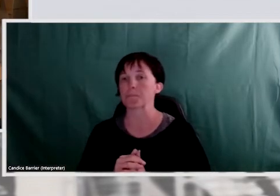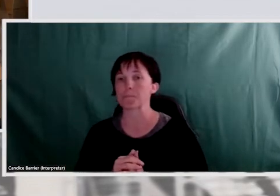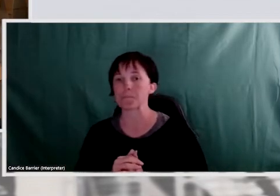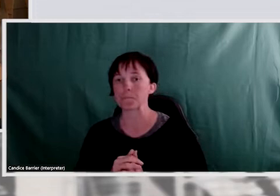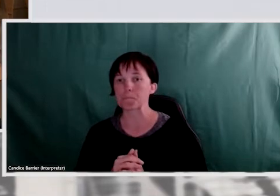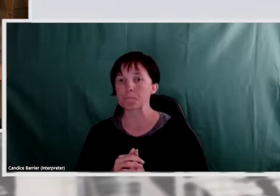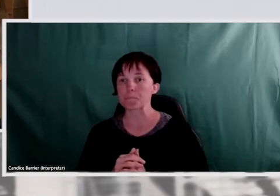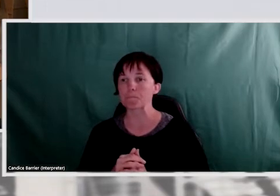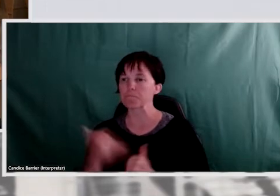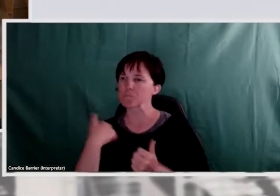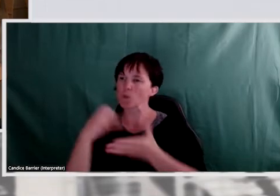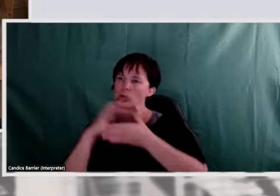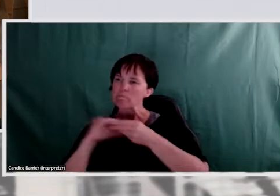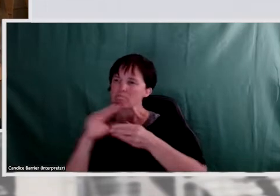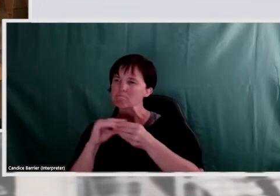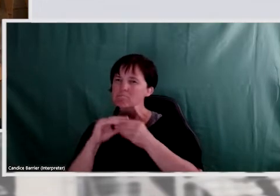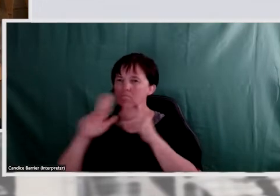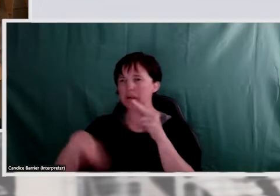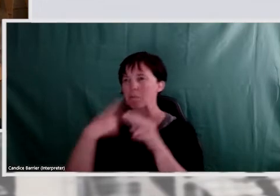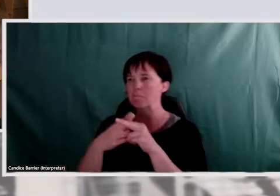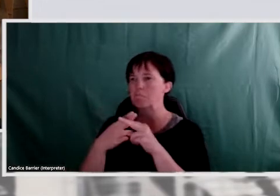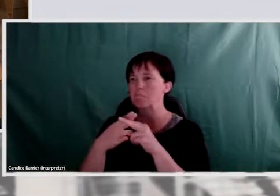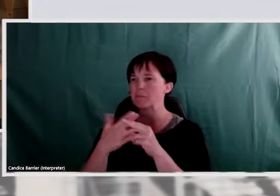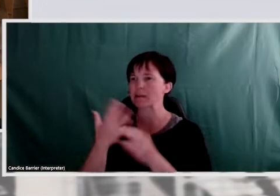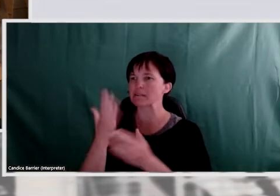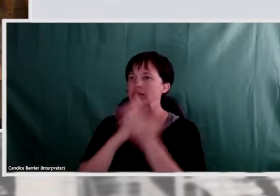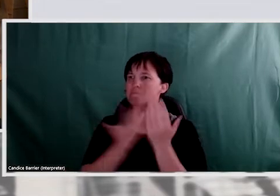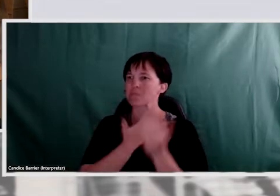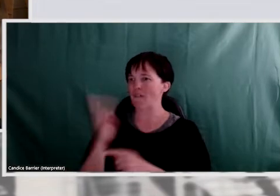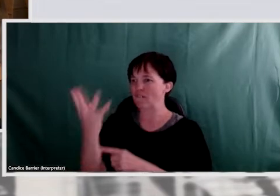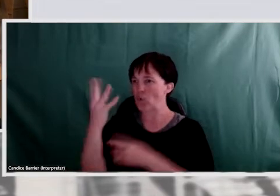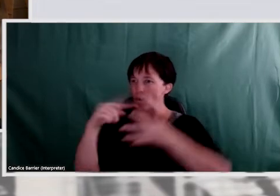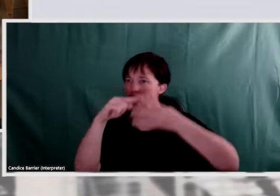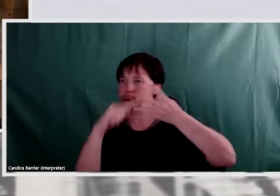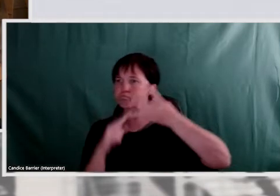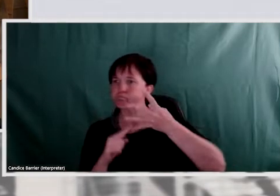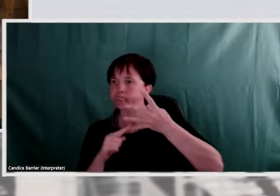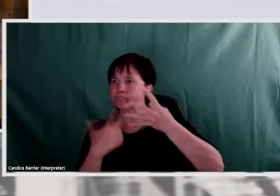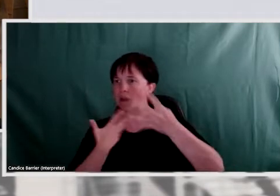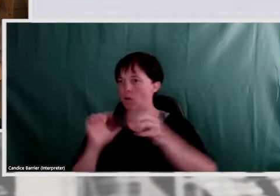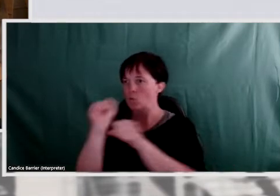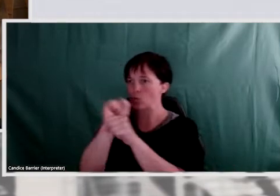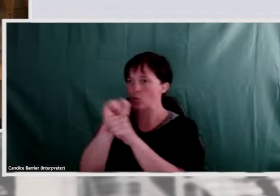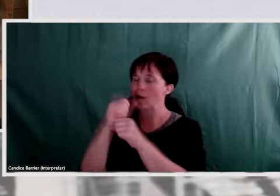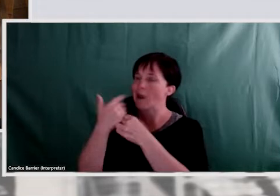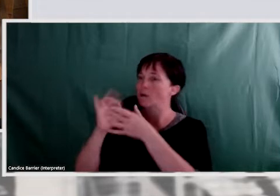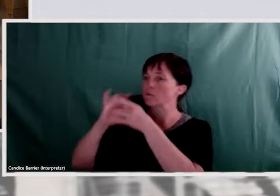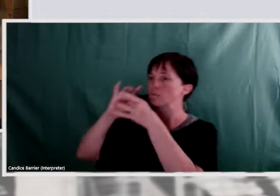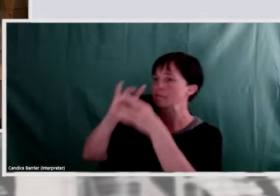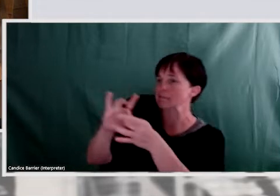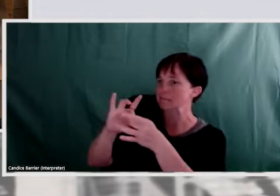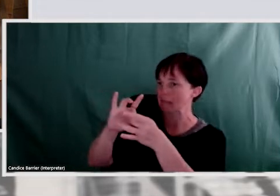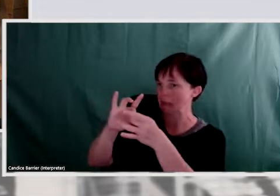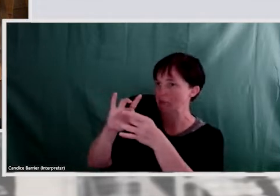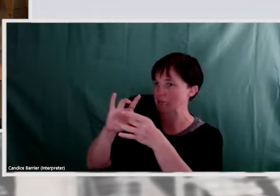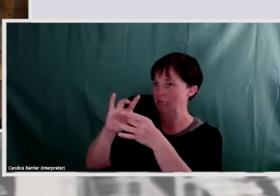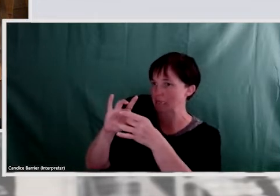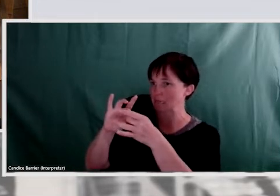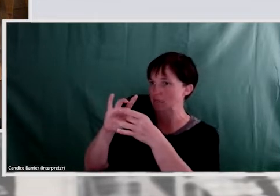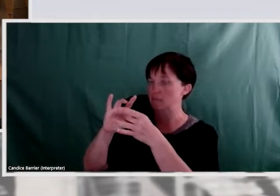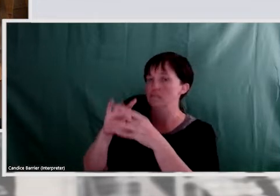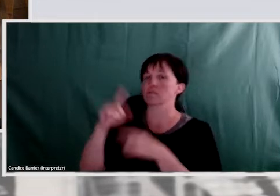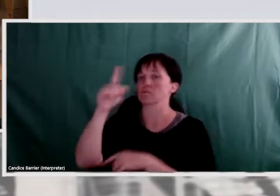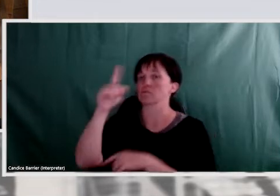So I want to talk a little bit more about some of the core areas of our work and how it relates back to the mayor's